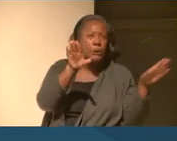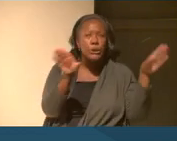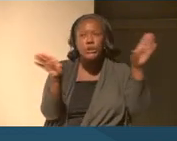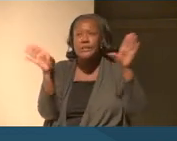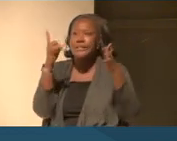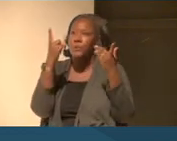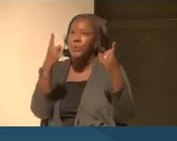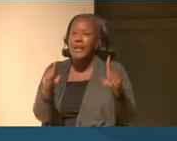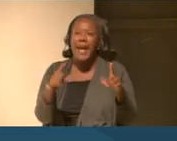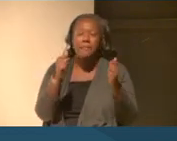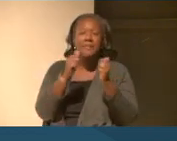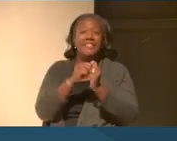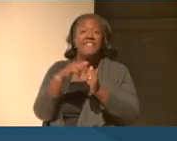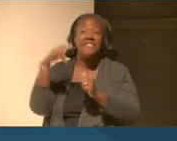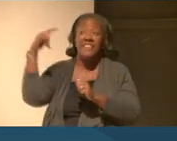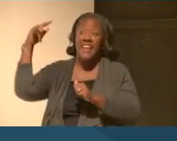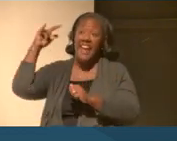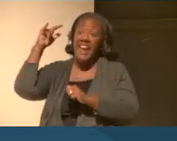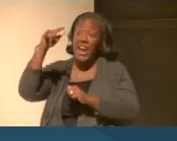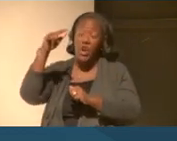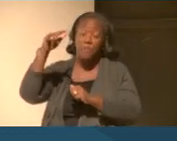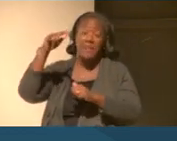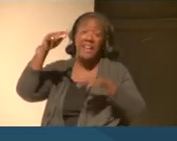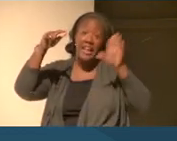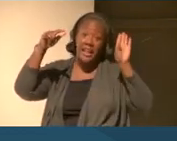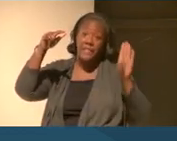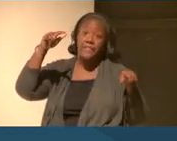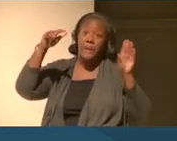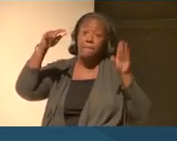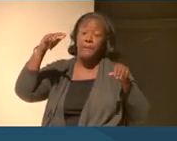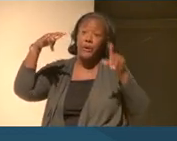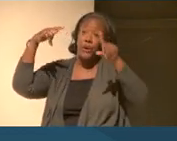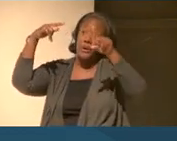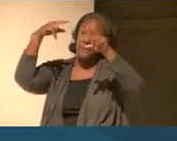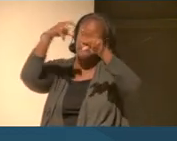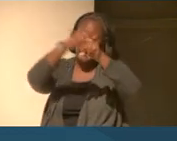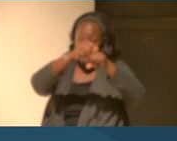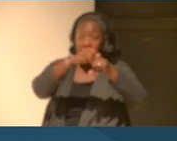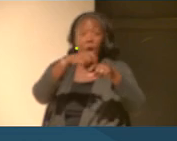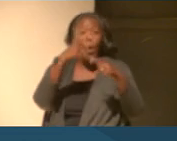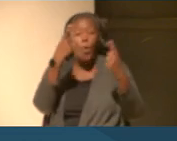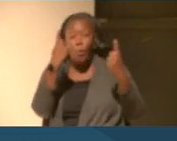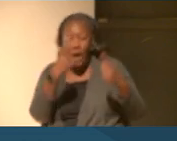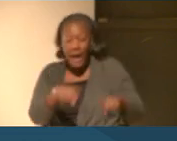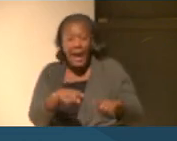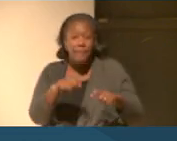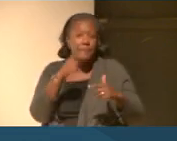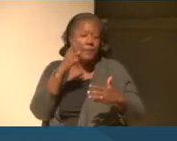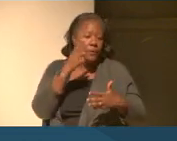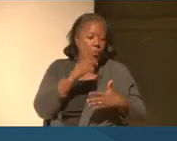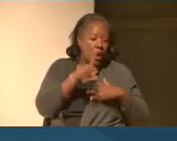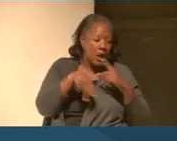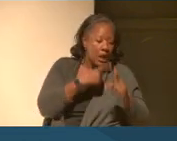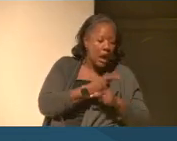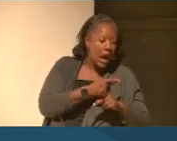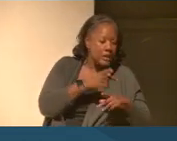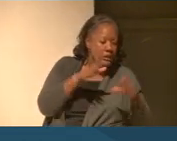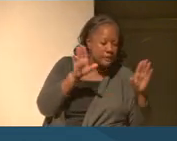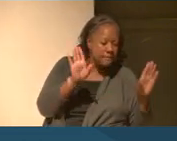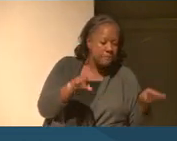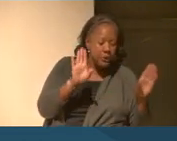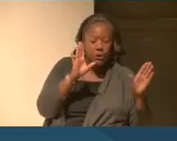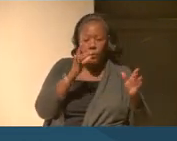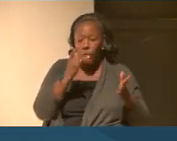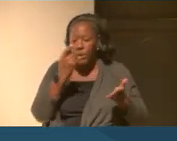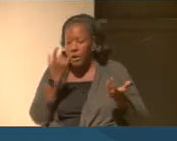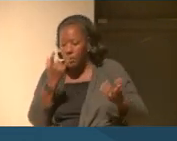when airplanes hit birds, and her job is to like investigate kind of what bird that was and what went wrong. And I was like, my ears just